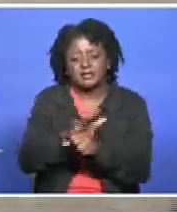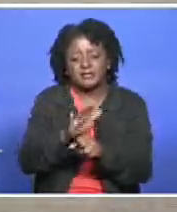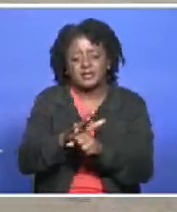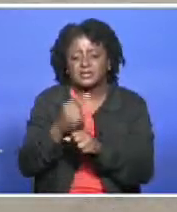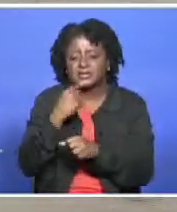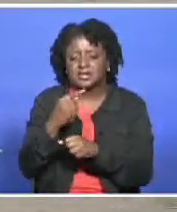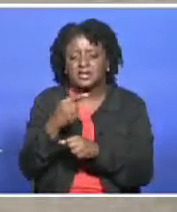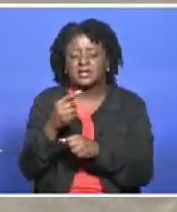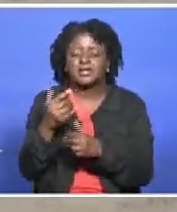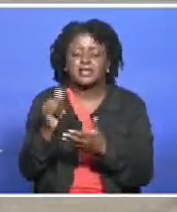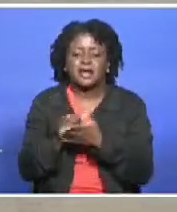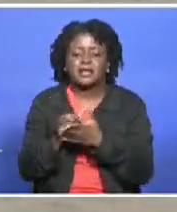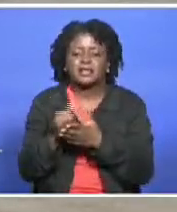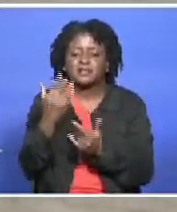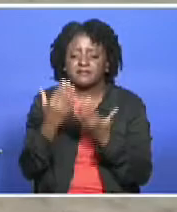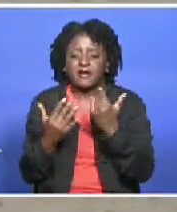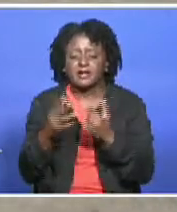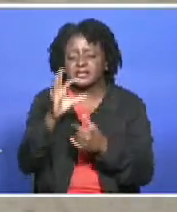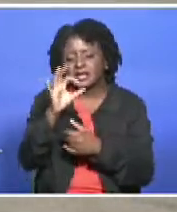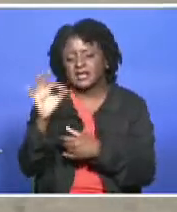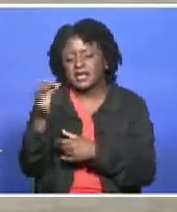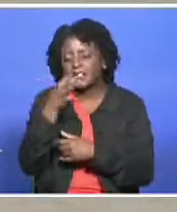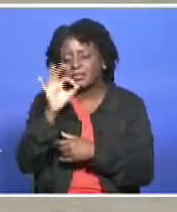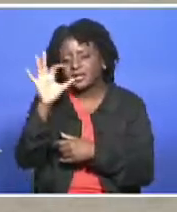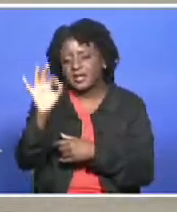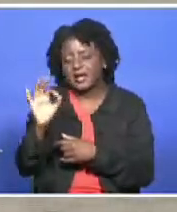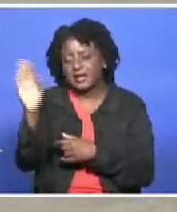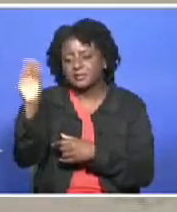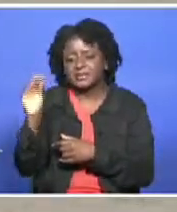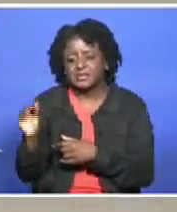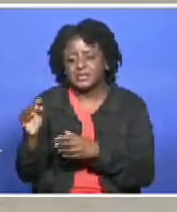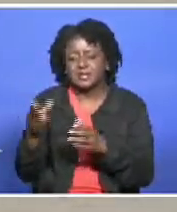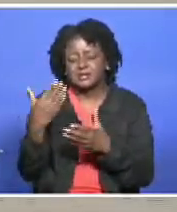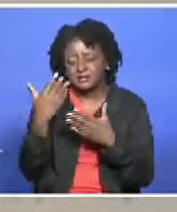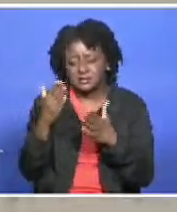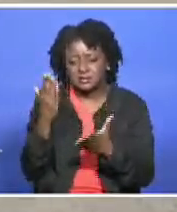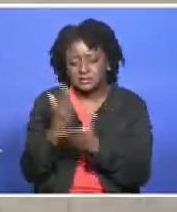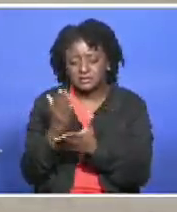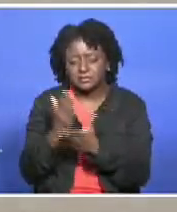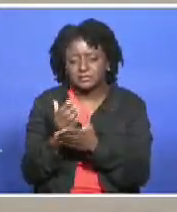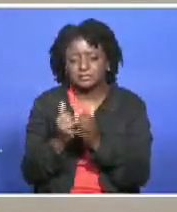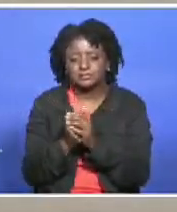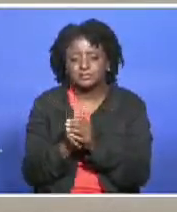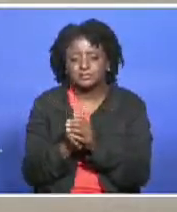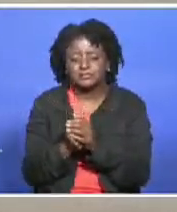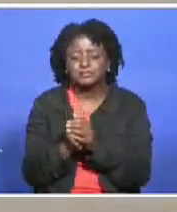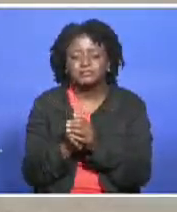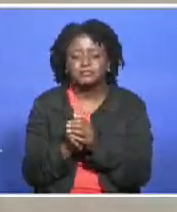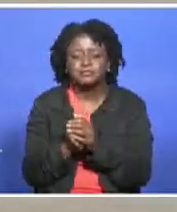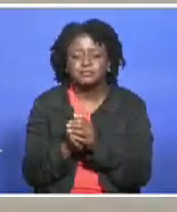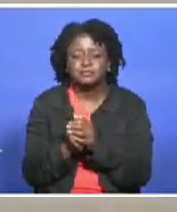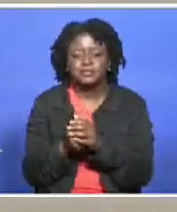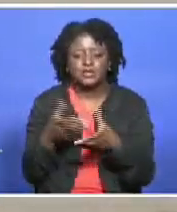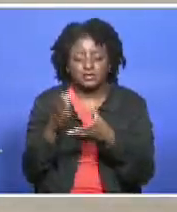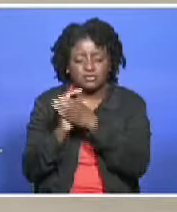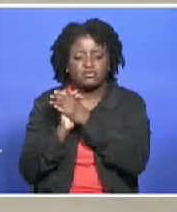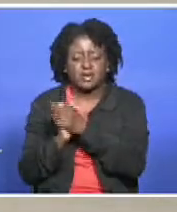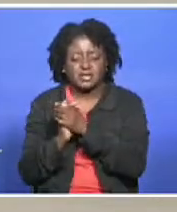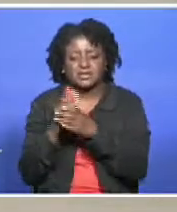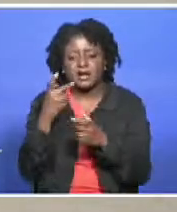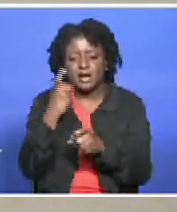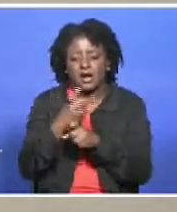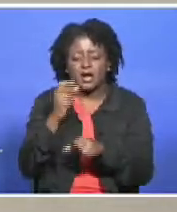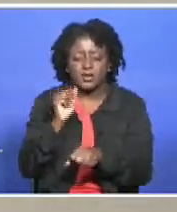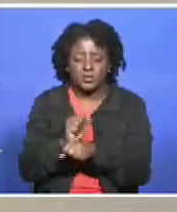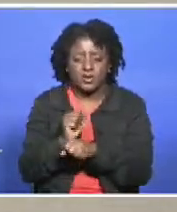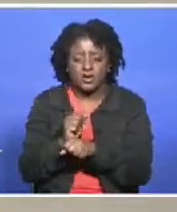out. Senior Deputy Director at the Department of Environmental Health Services, Thomasina Wilson, credits the hardworking Environmental Health Fire